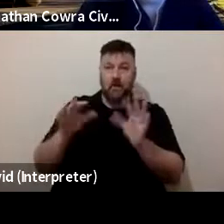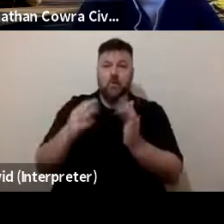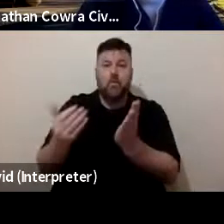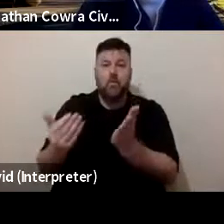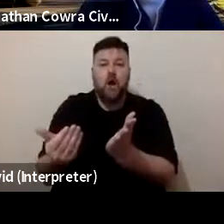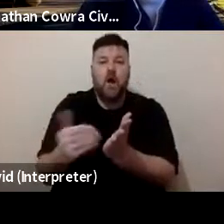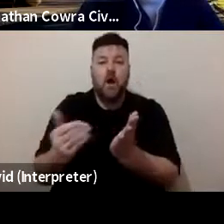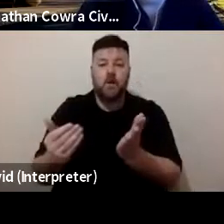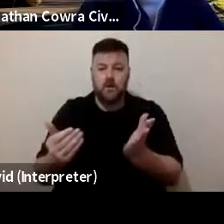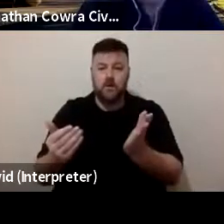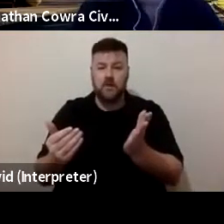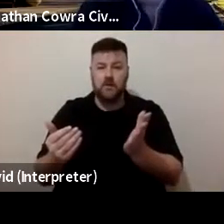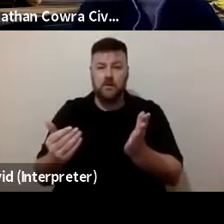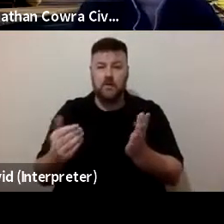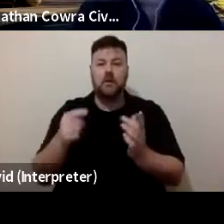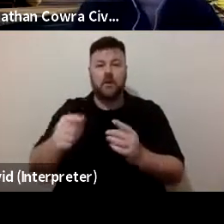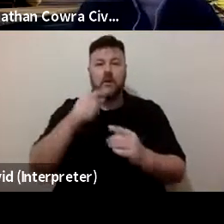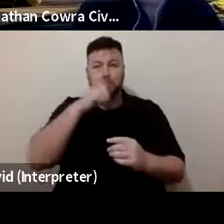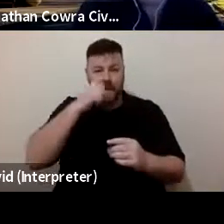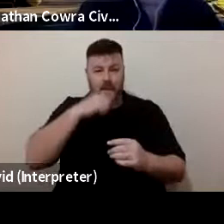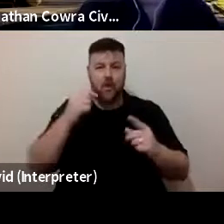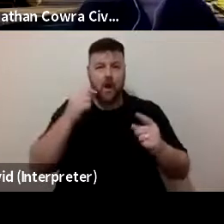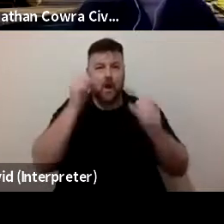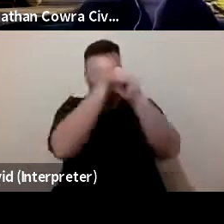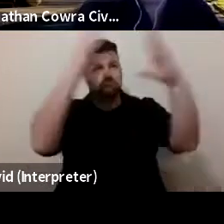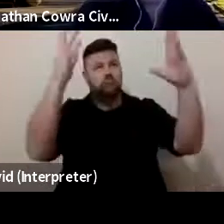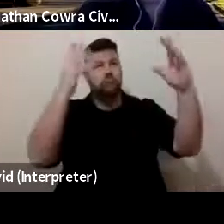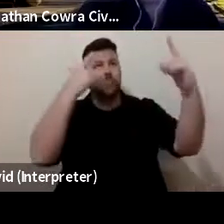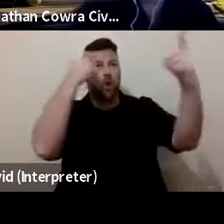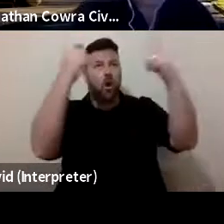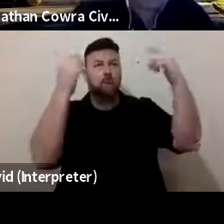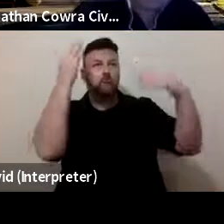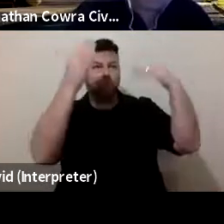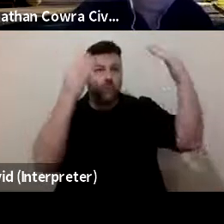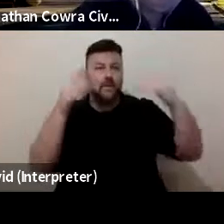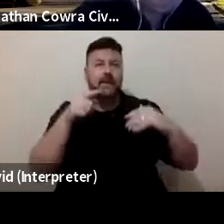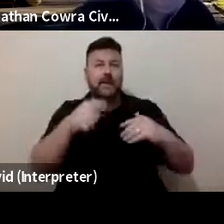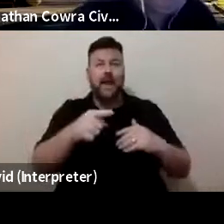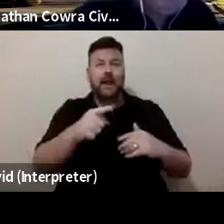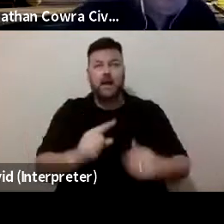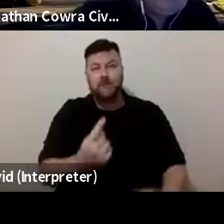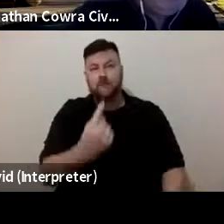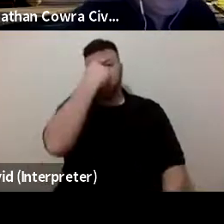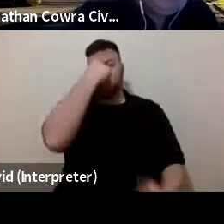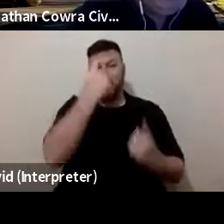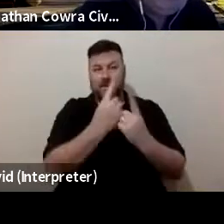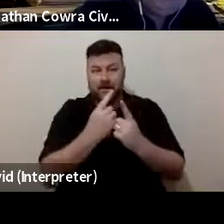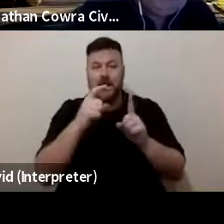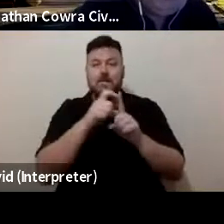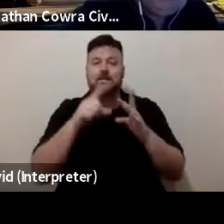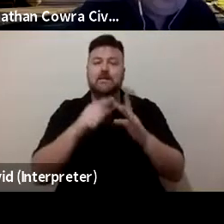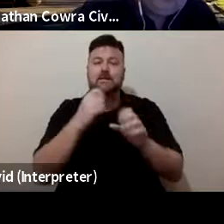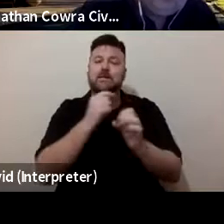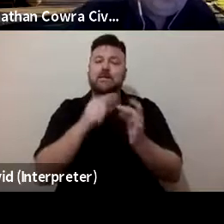at the conception phase. When people are dreaming up a program, you know, a show which is going to happen live, that there's something about it which is digital, which is not just a value